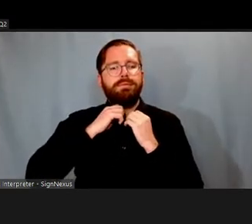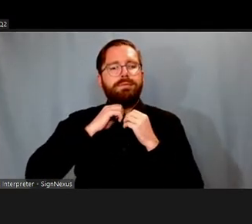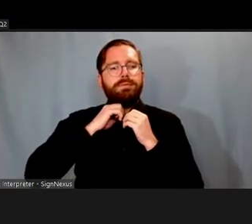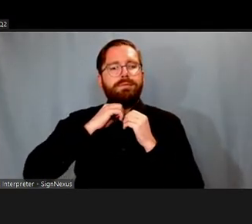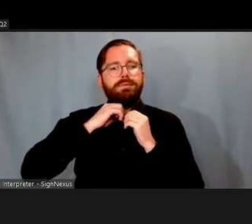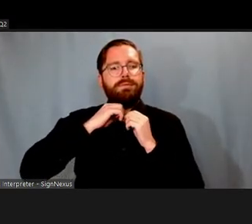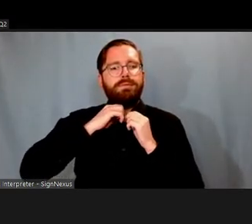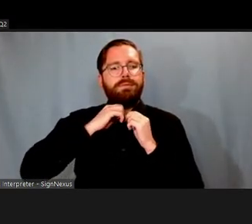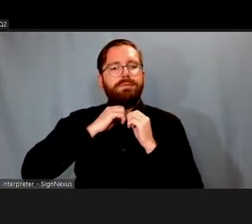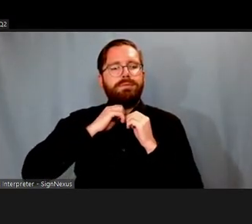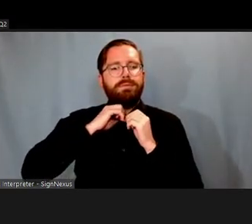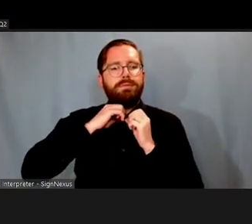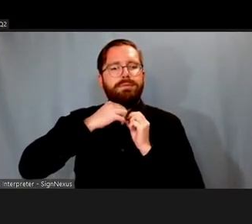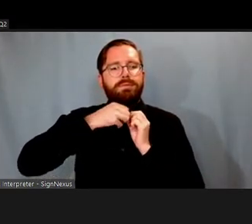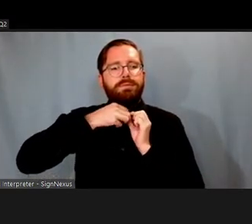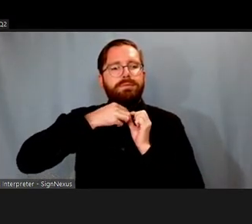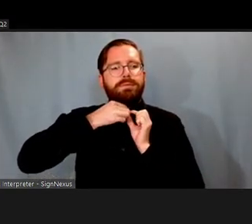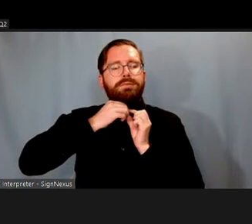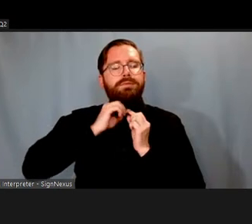sorry